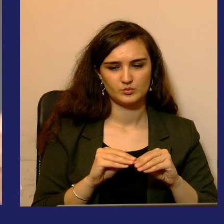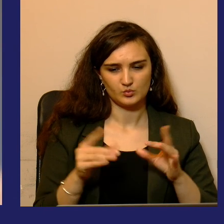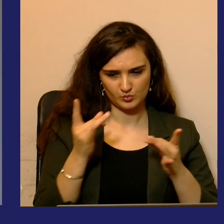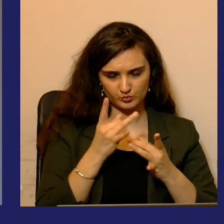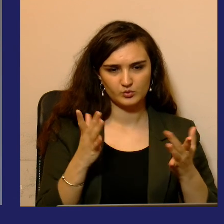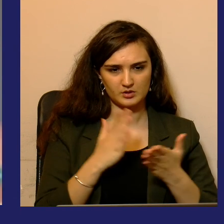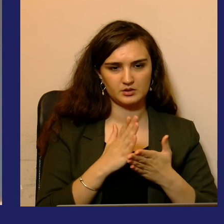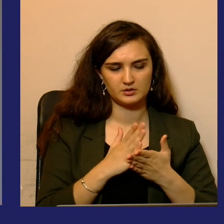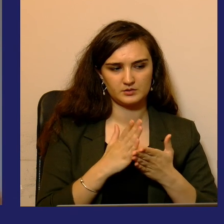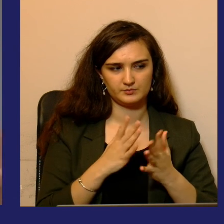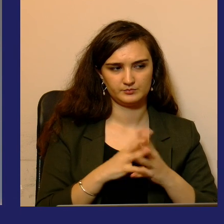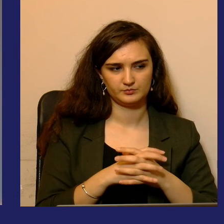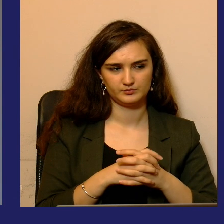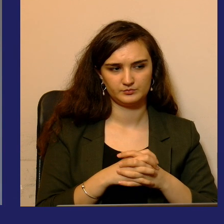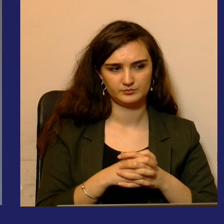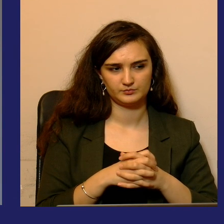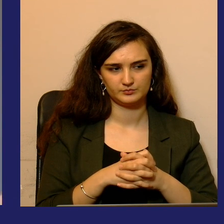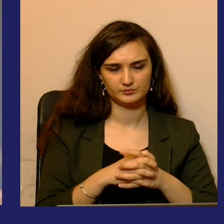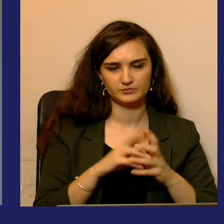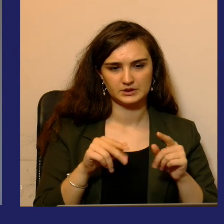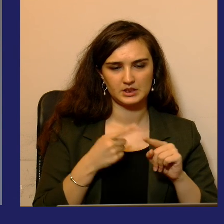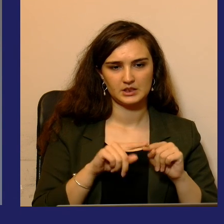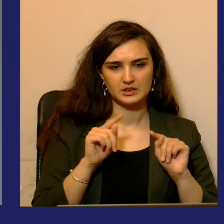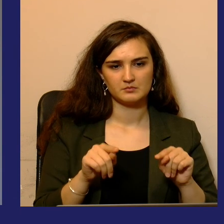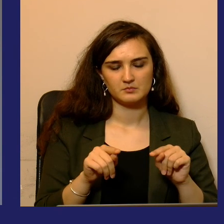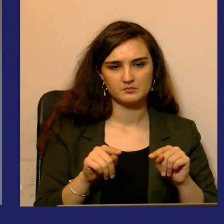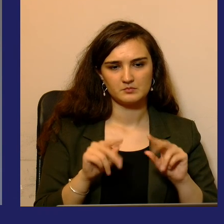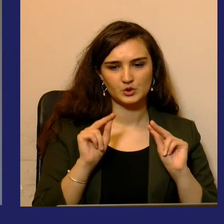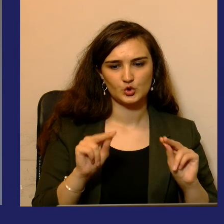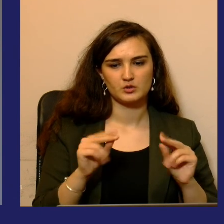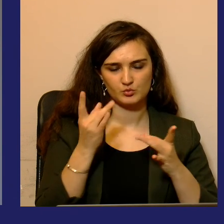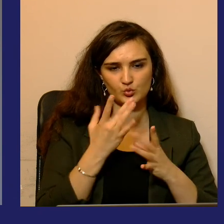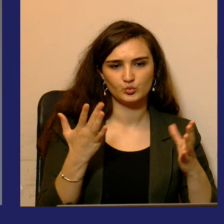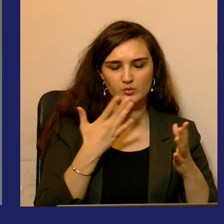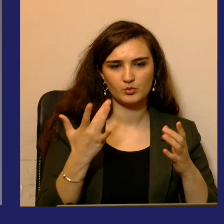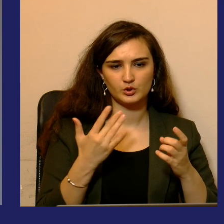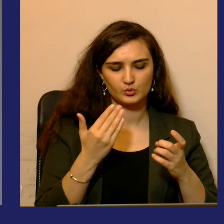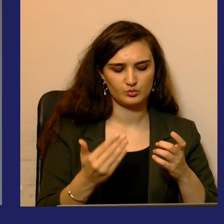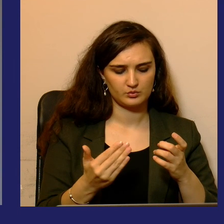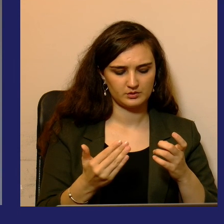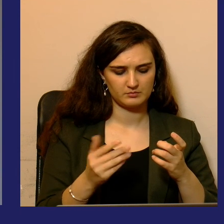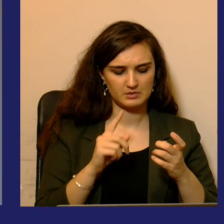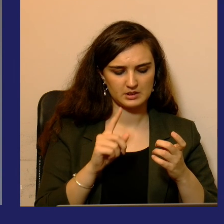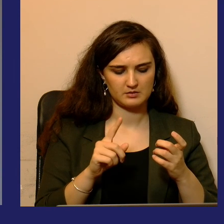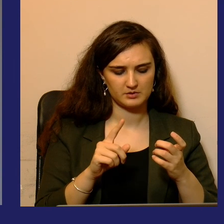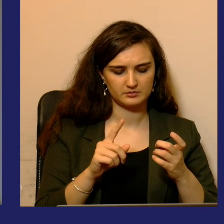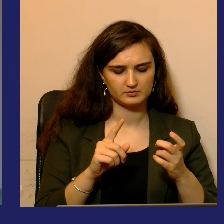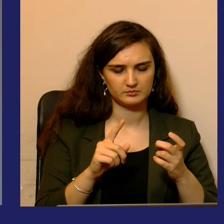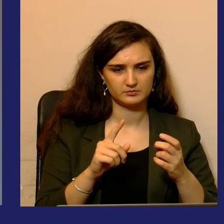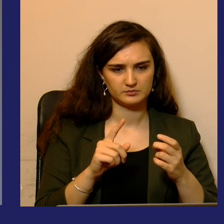and expectations of that kind of behavior. But that takes the creation, I think, of a lot of pockets